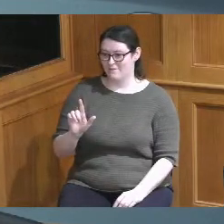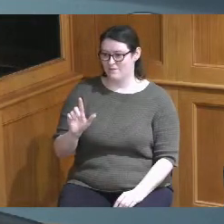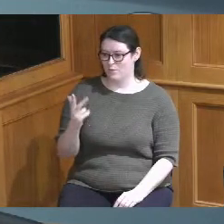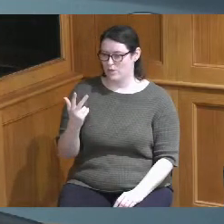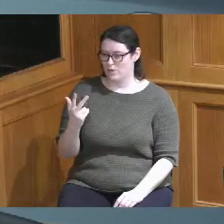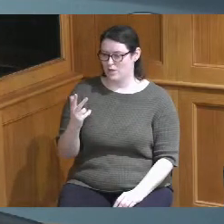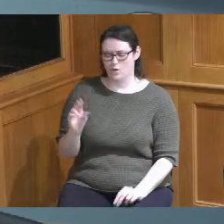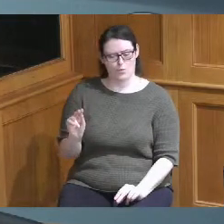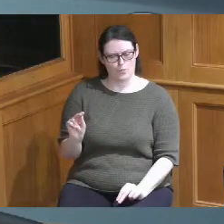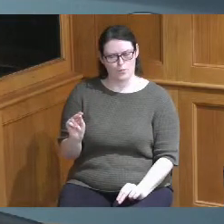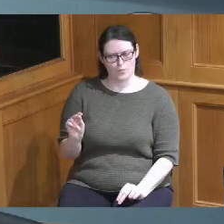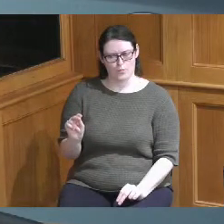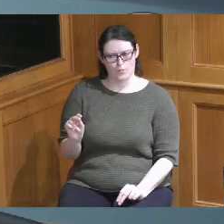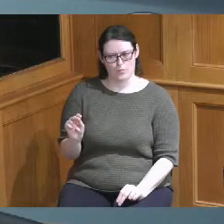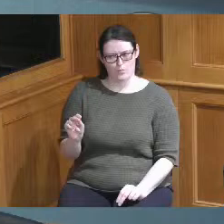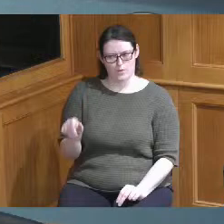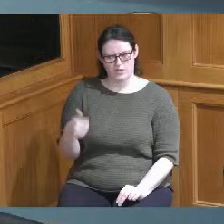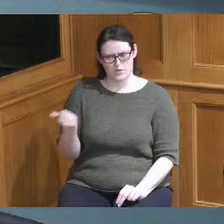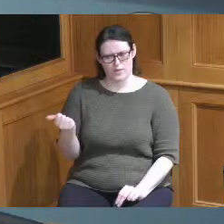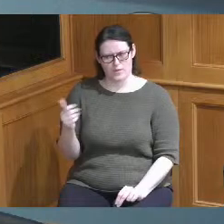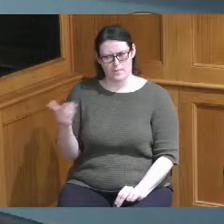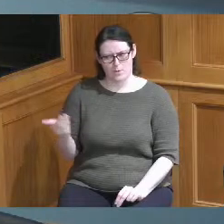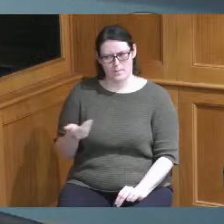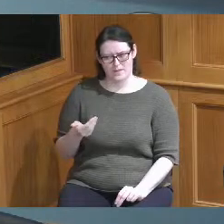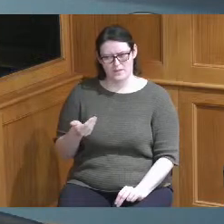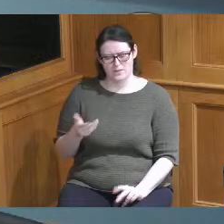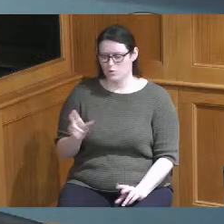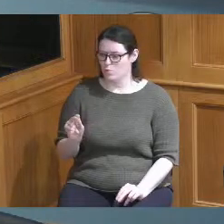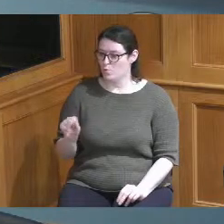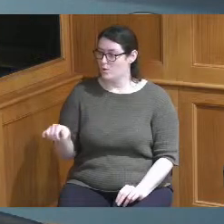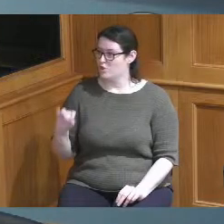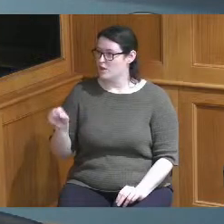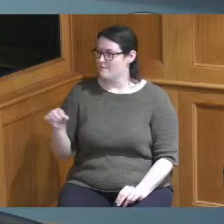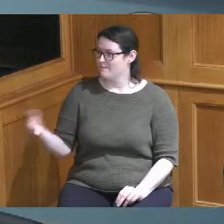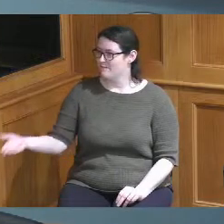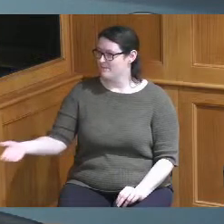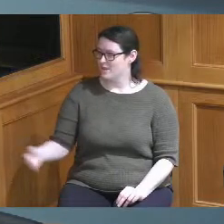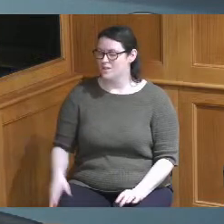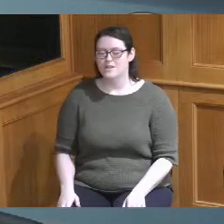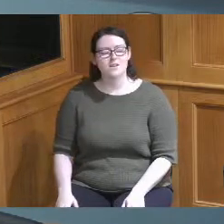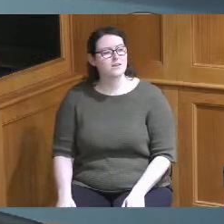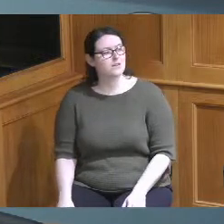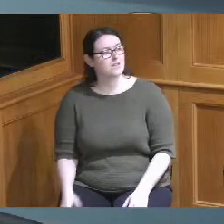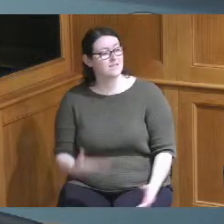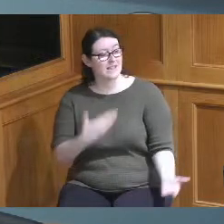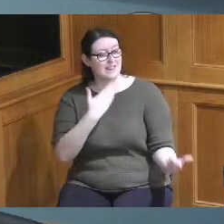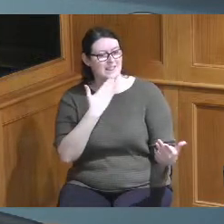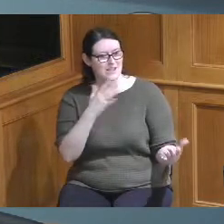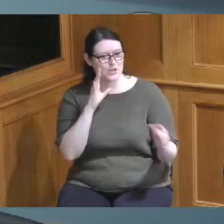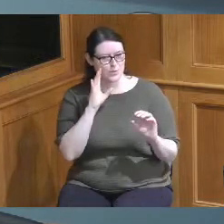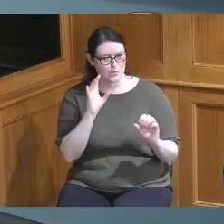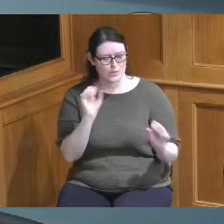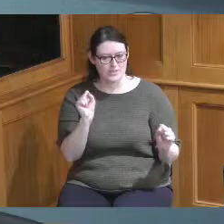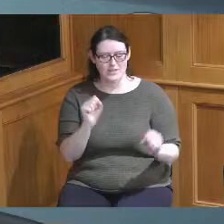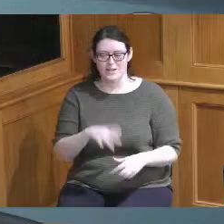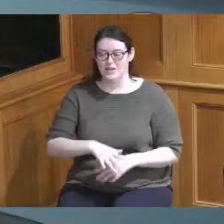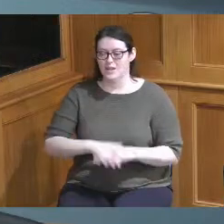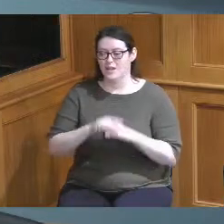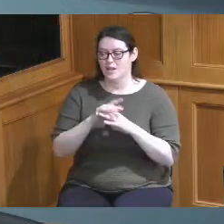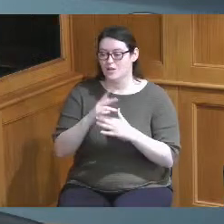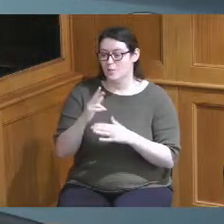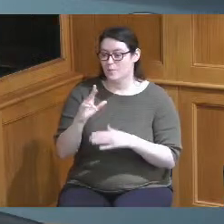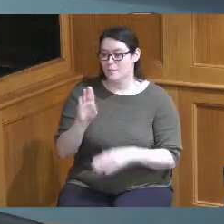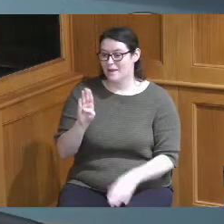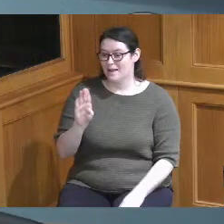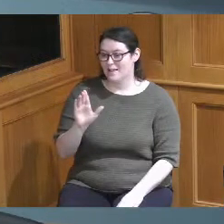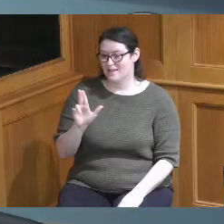no, I don't need any. Is any other appointments? No. Okay, Mr. Ludo. Thank you, Commissioners. By leave 3 is